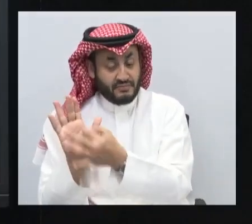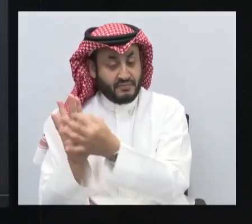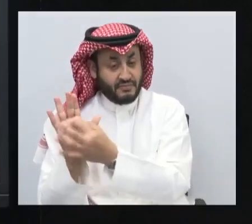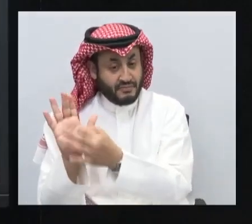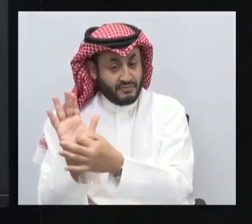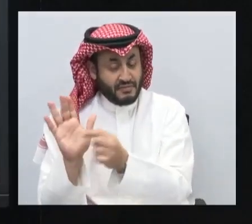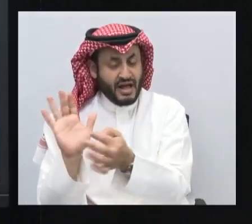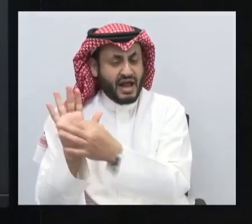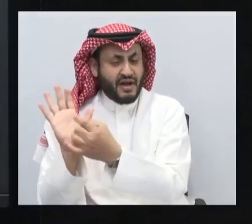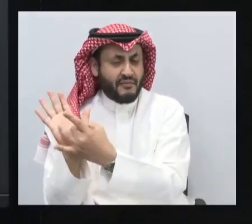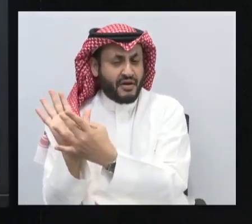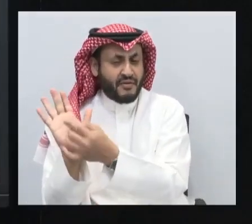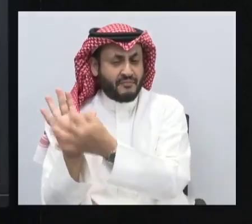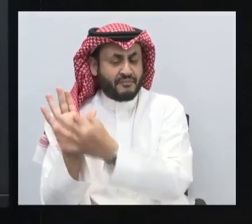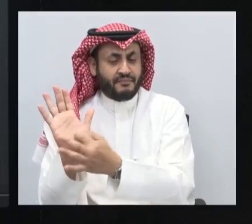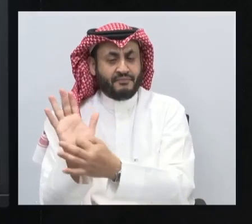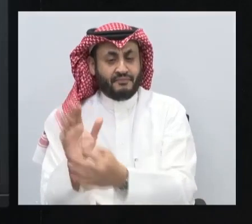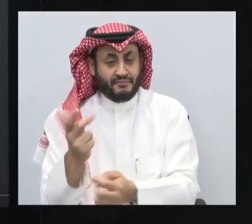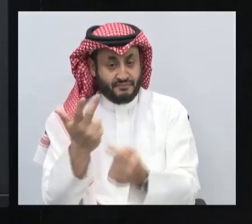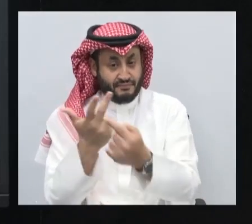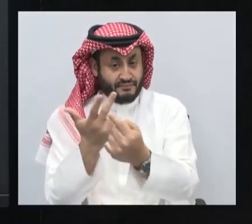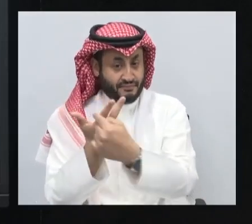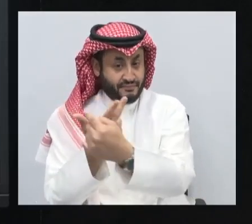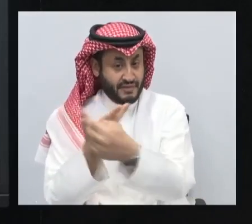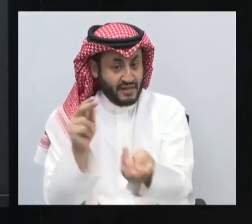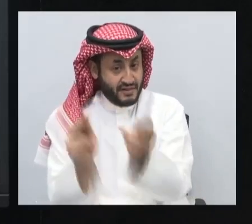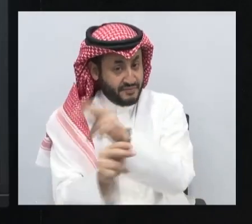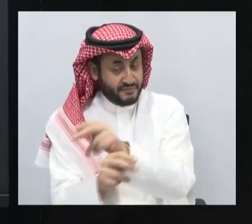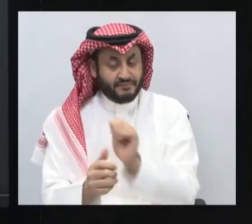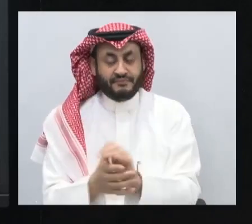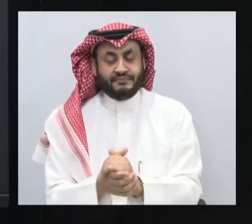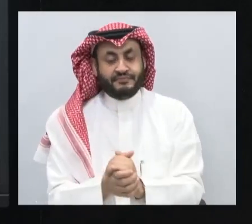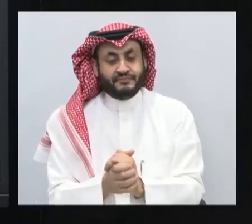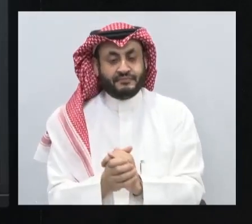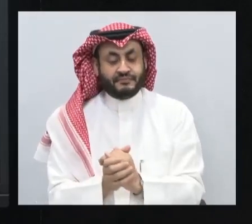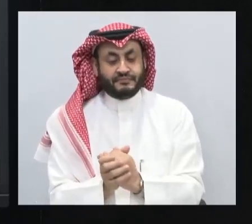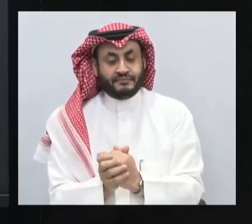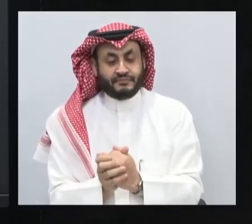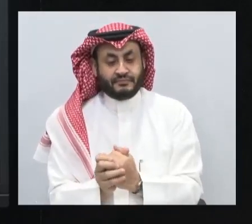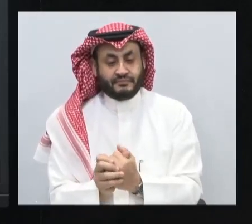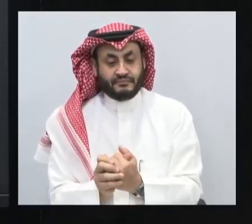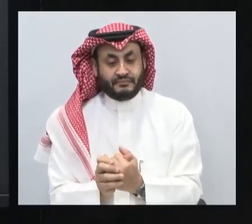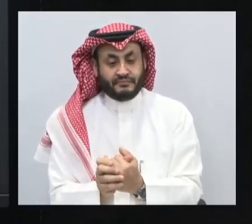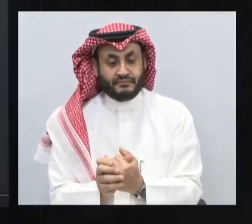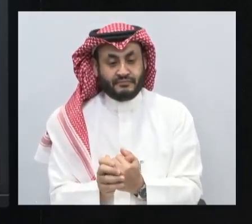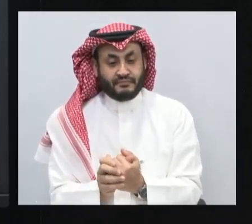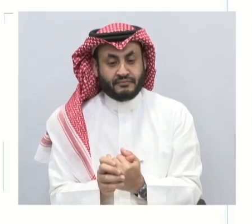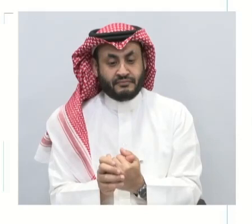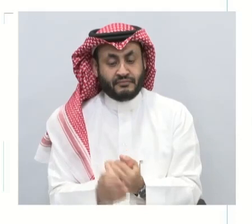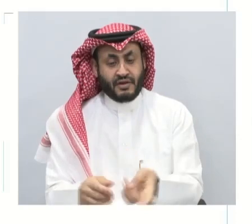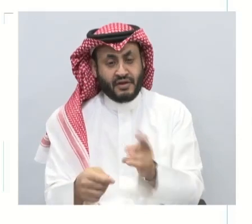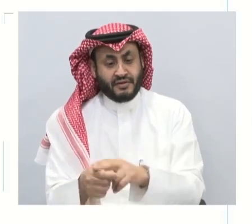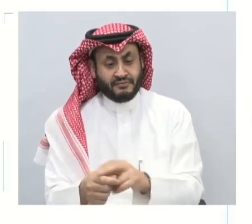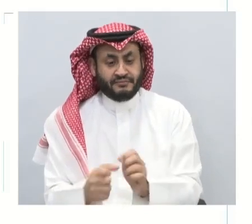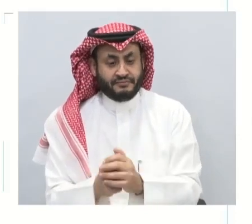it from a full stop in the first one into a question mark when we made it a question. Okay, again,